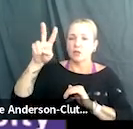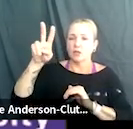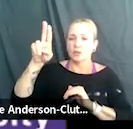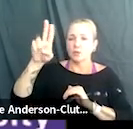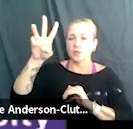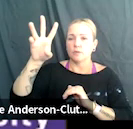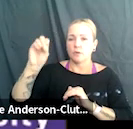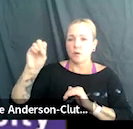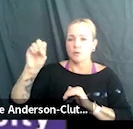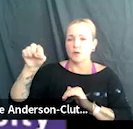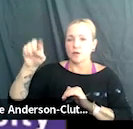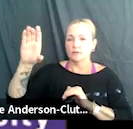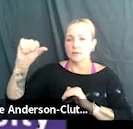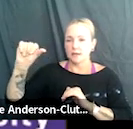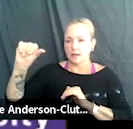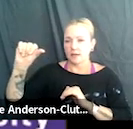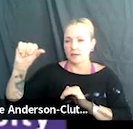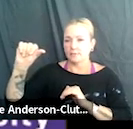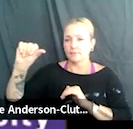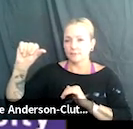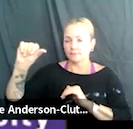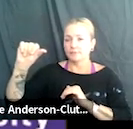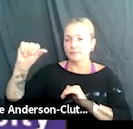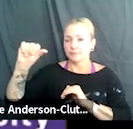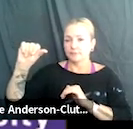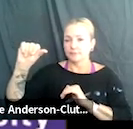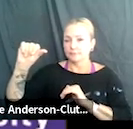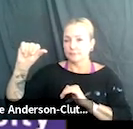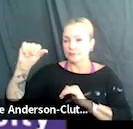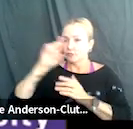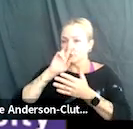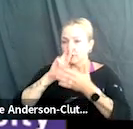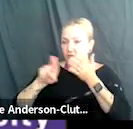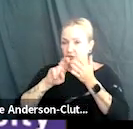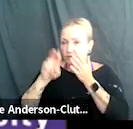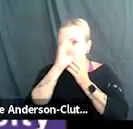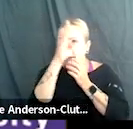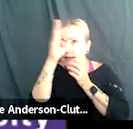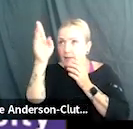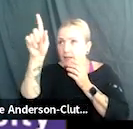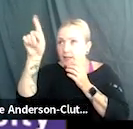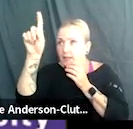ddp.uwo.ca, and in the research area, there's information and a link to